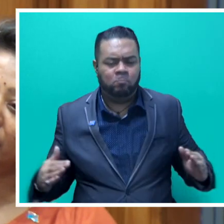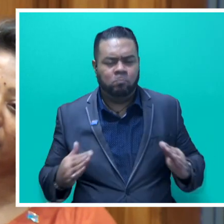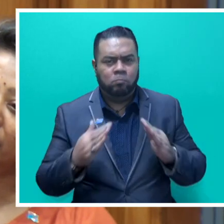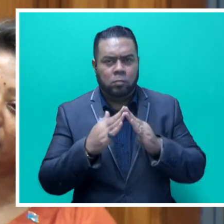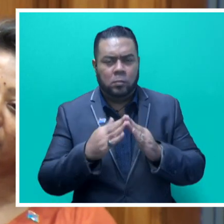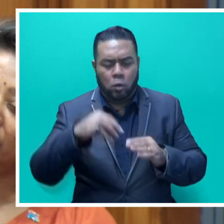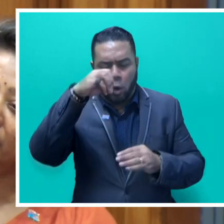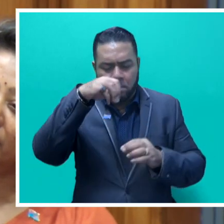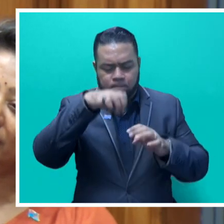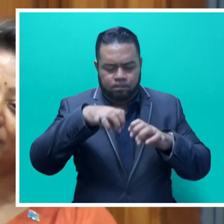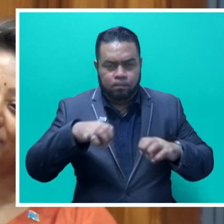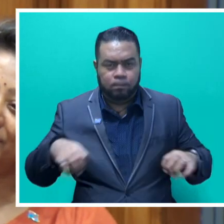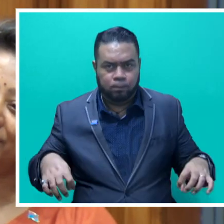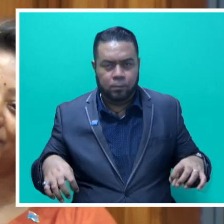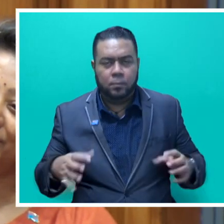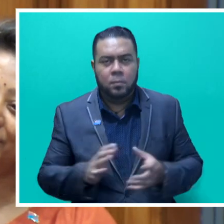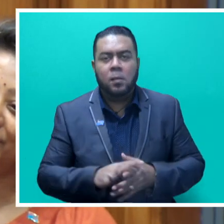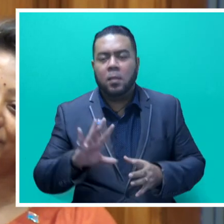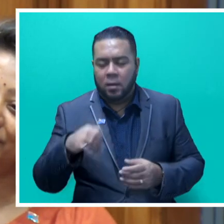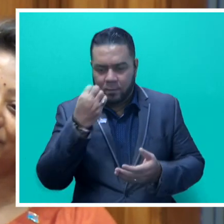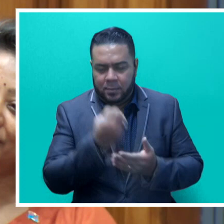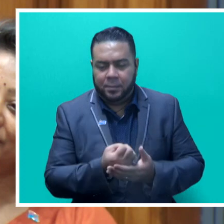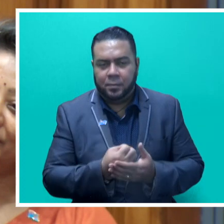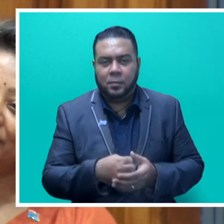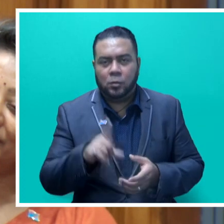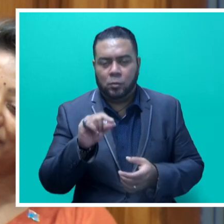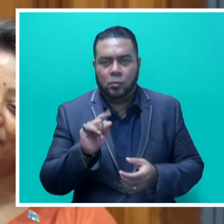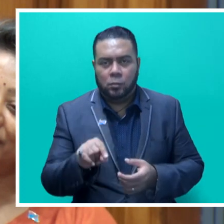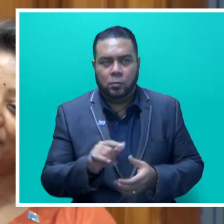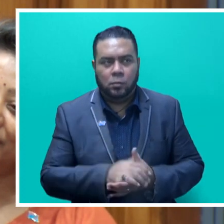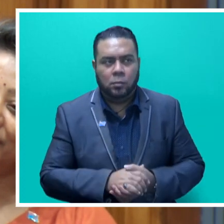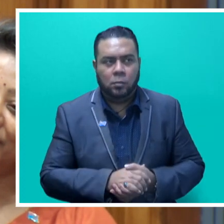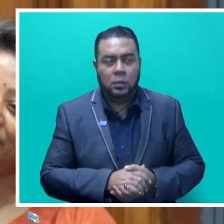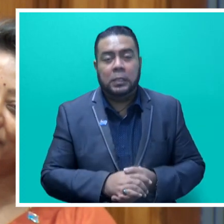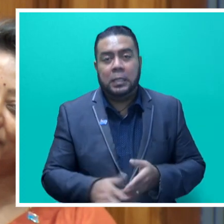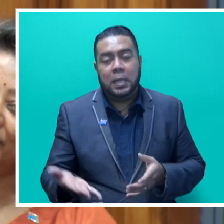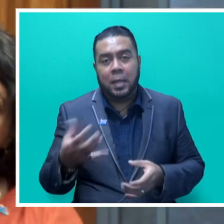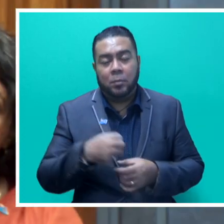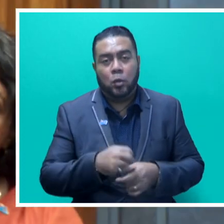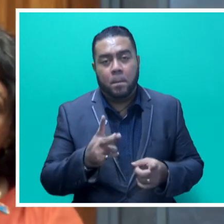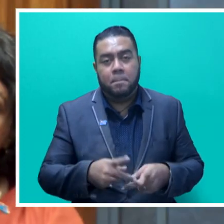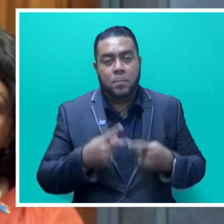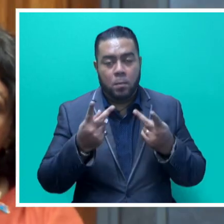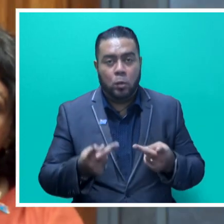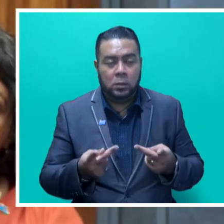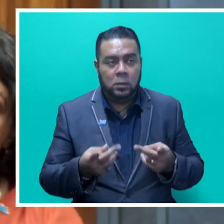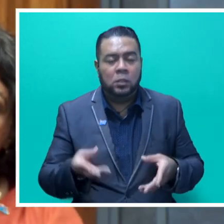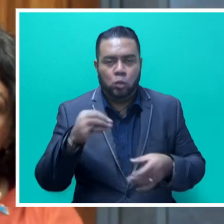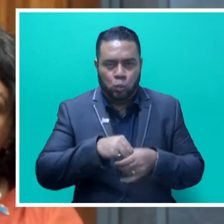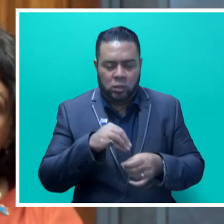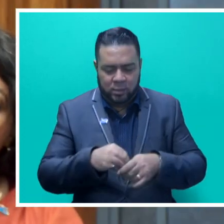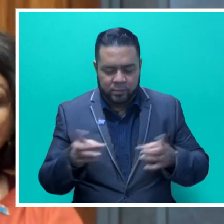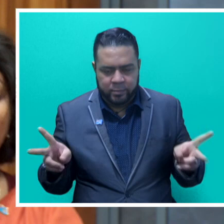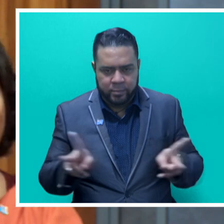top-down aspirations of government that are evidence-based driven. It aims to promote participatory, inclusive